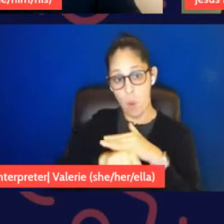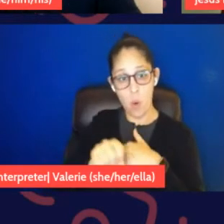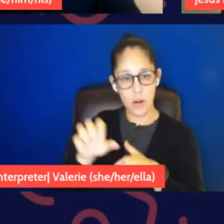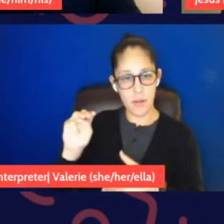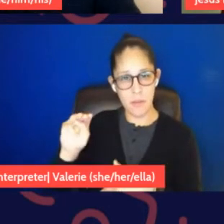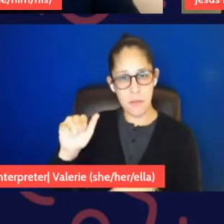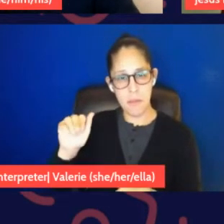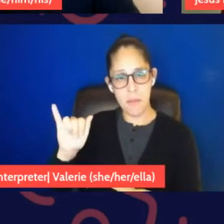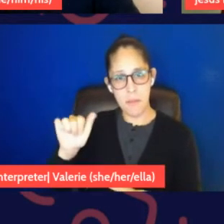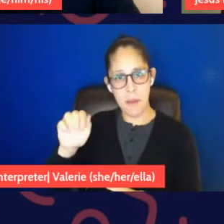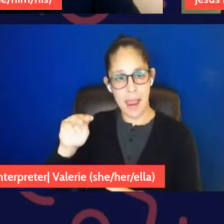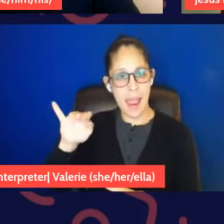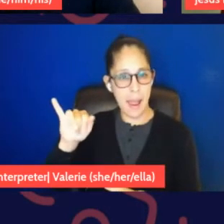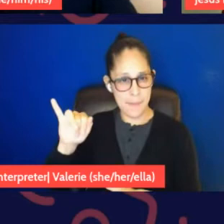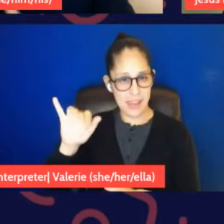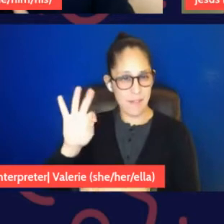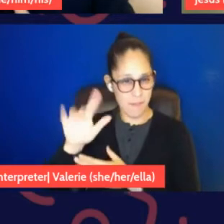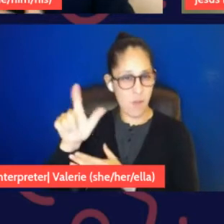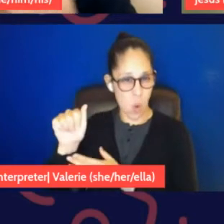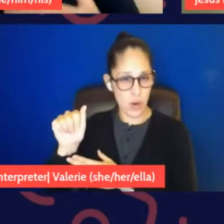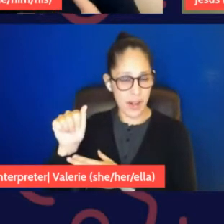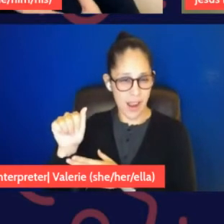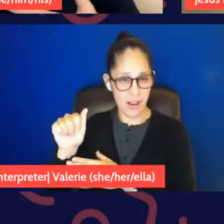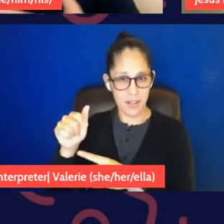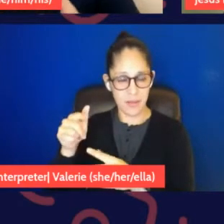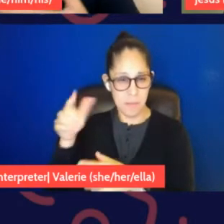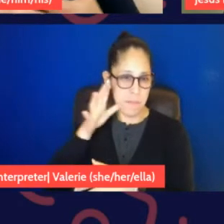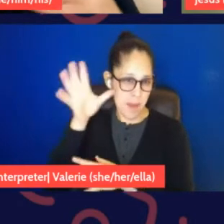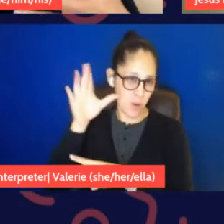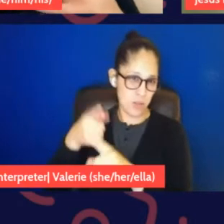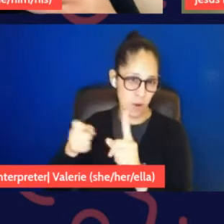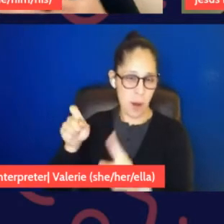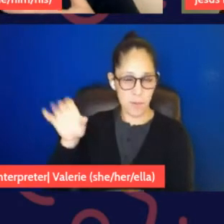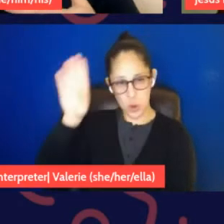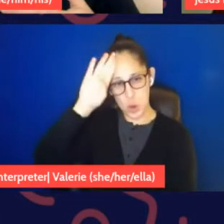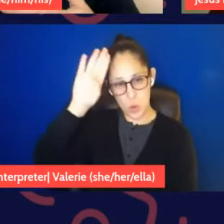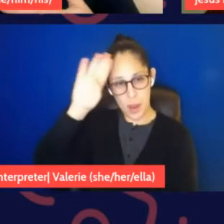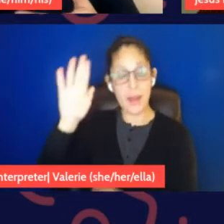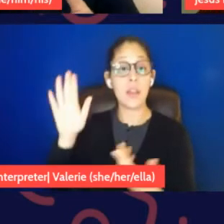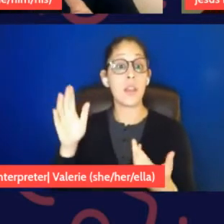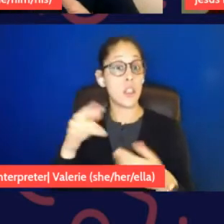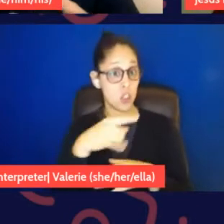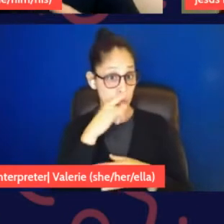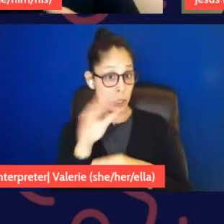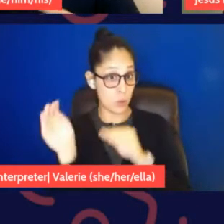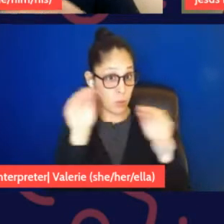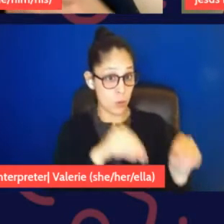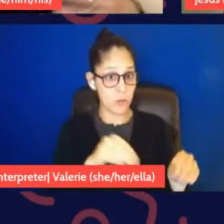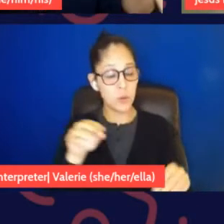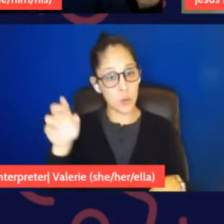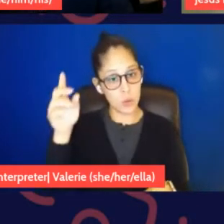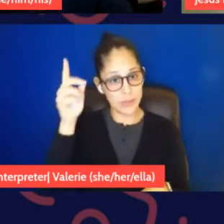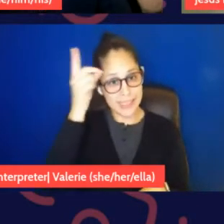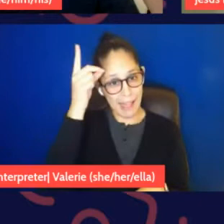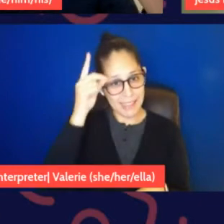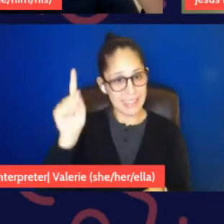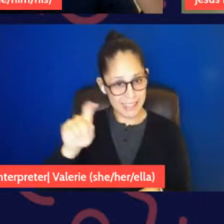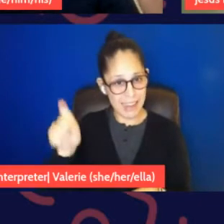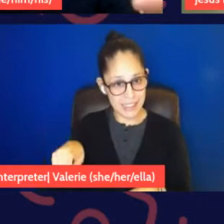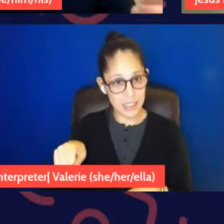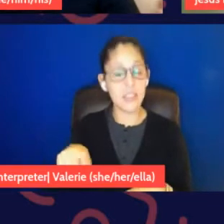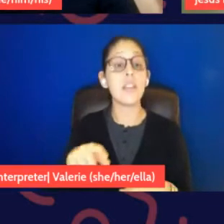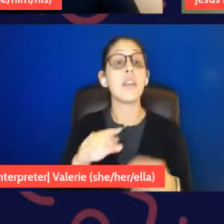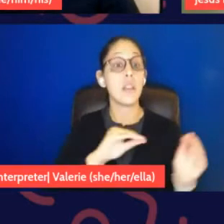to Cuban immigrants. In my childhood, I ended up in Dallas, Texas, and then I lived in